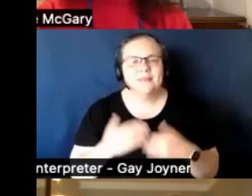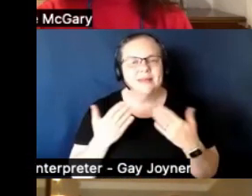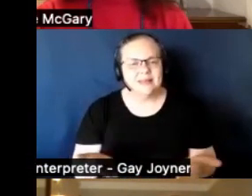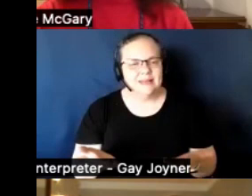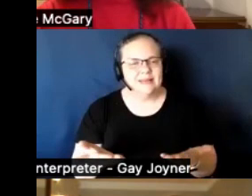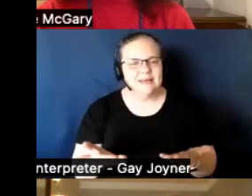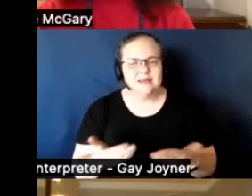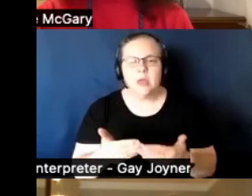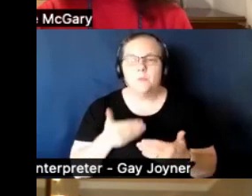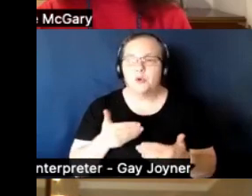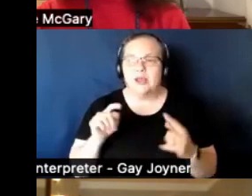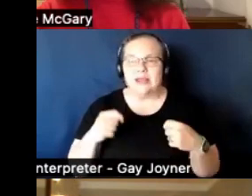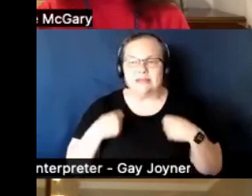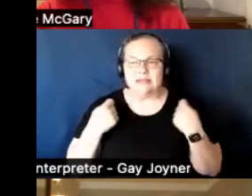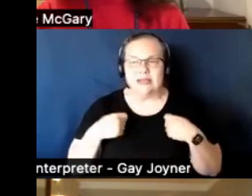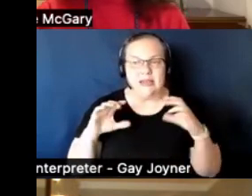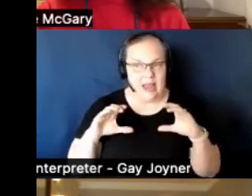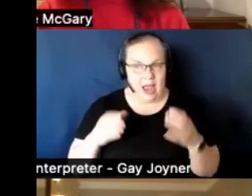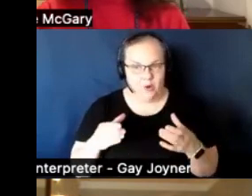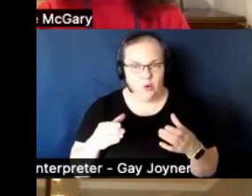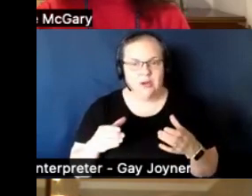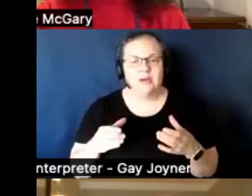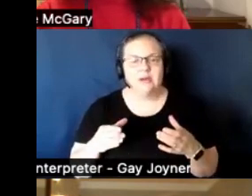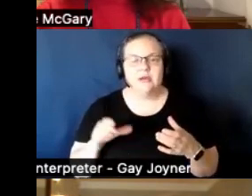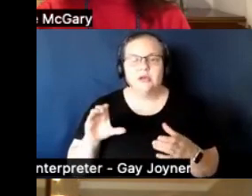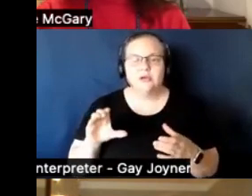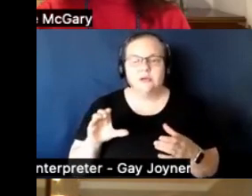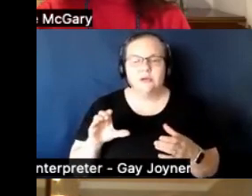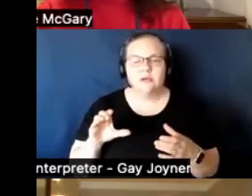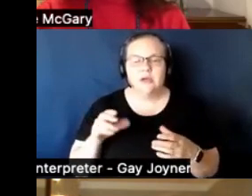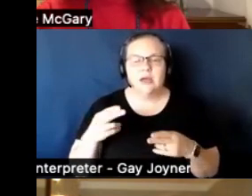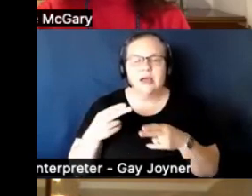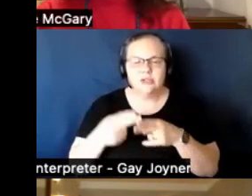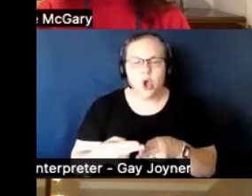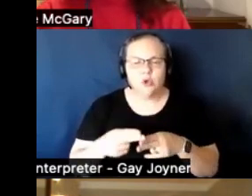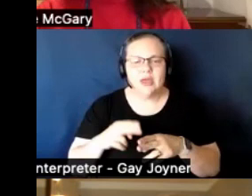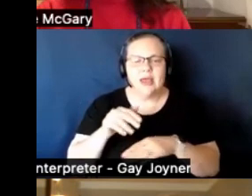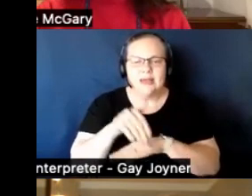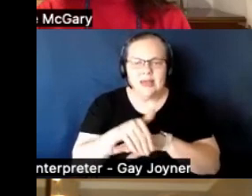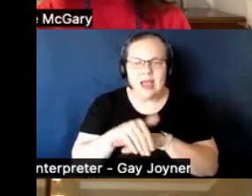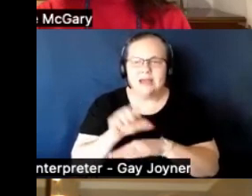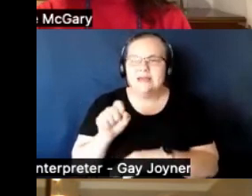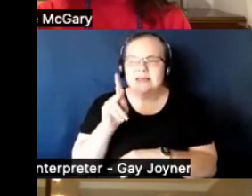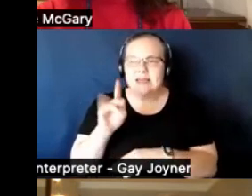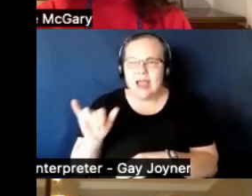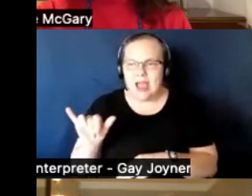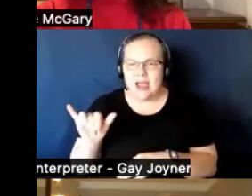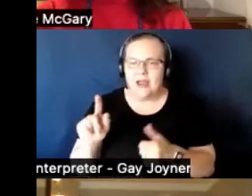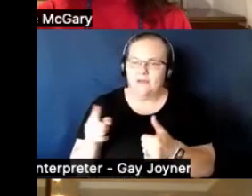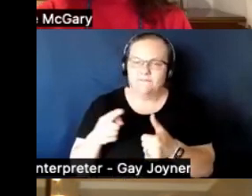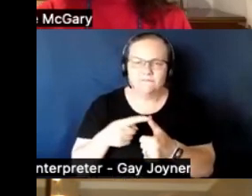This one is in the pre-teen category. It's a painting and got first place. It's called